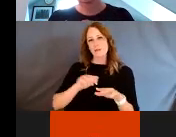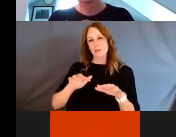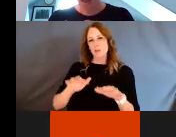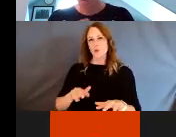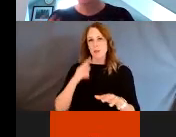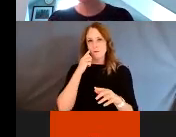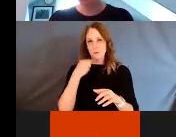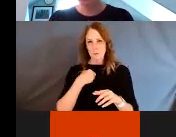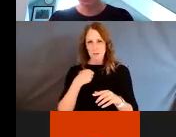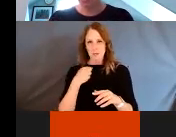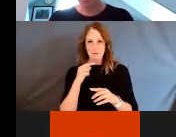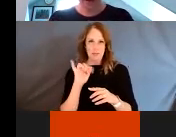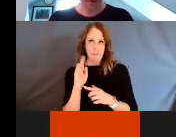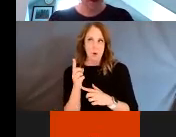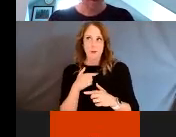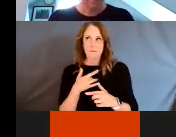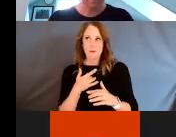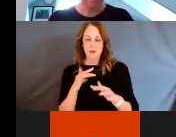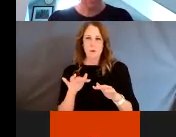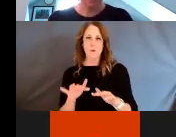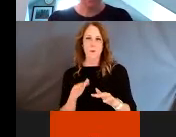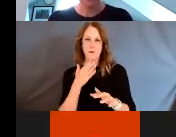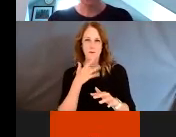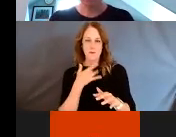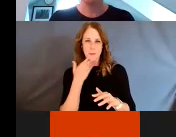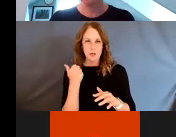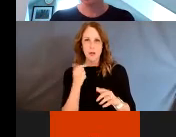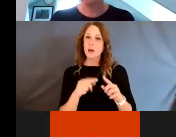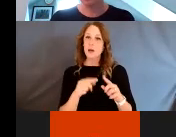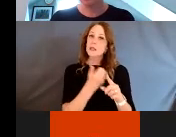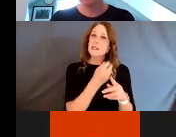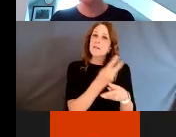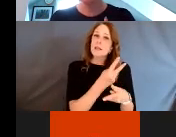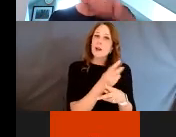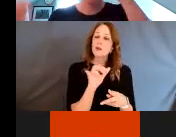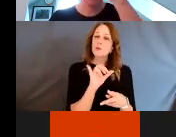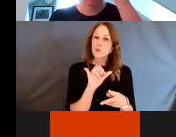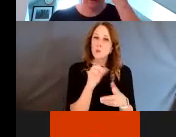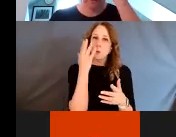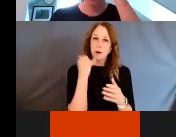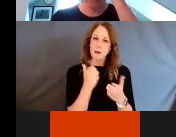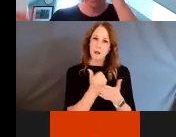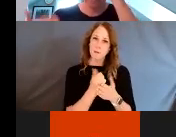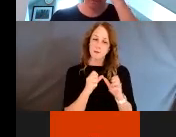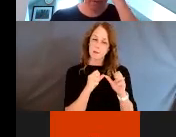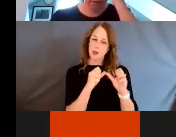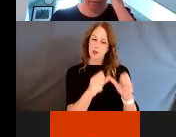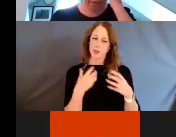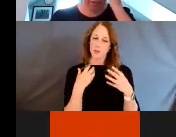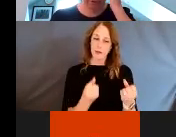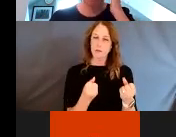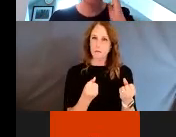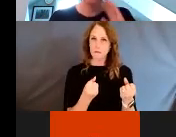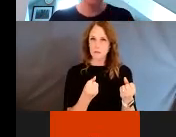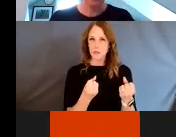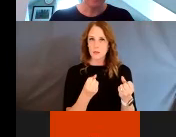the moment, but it's also self-care because it helps with my long-term health as well. It's good. It's a healthy thing for